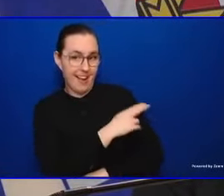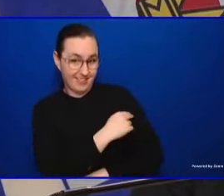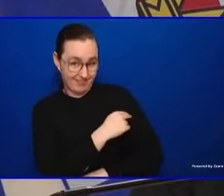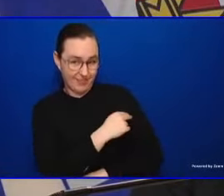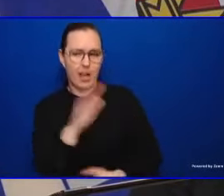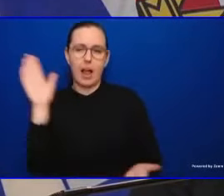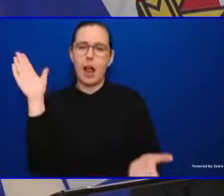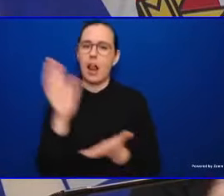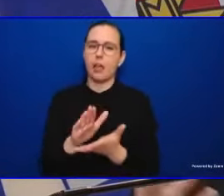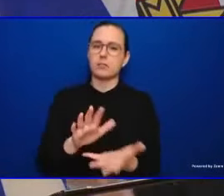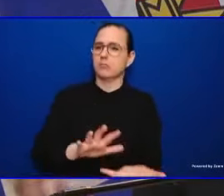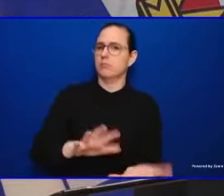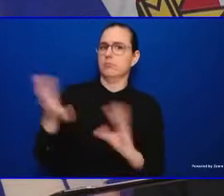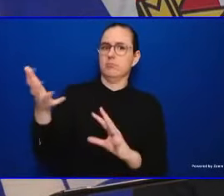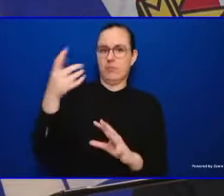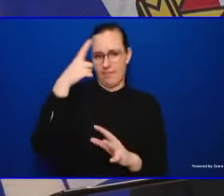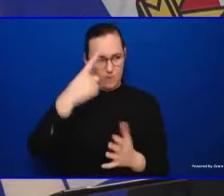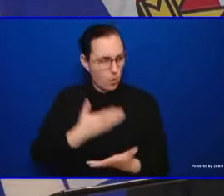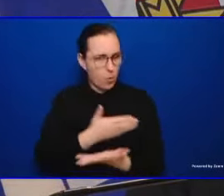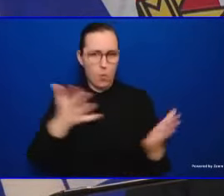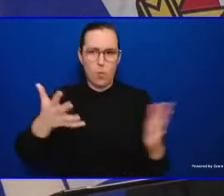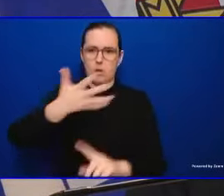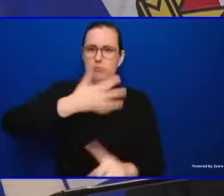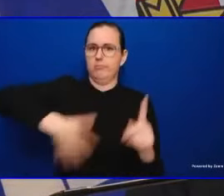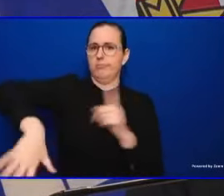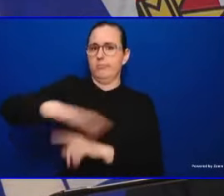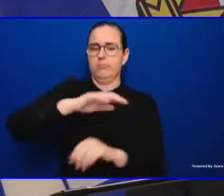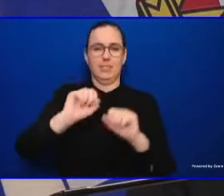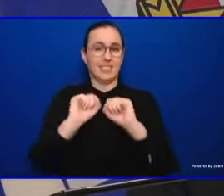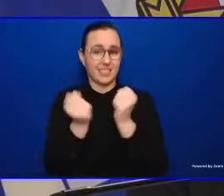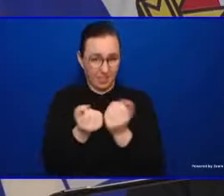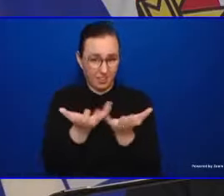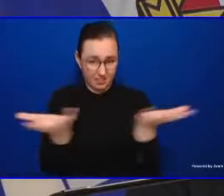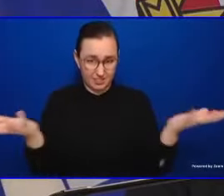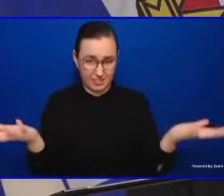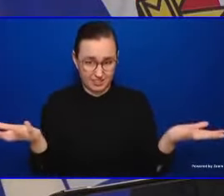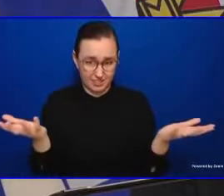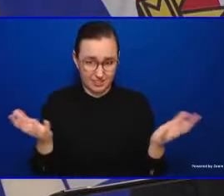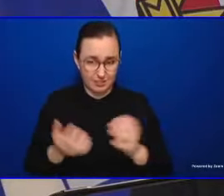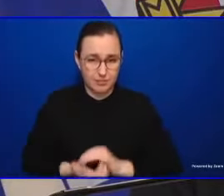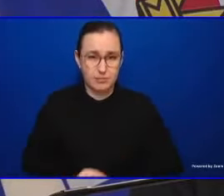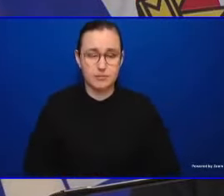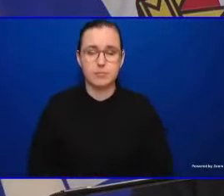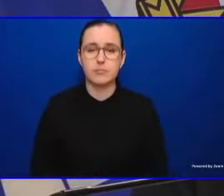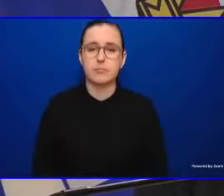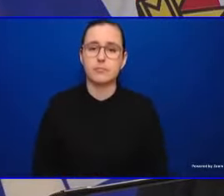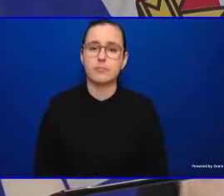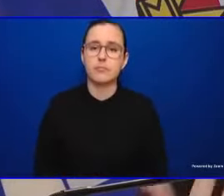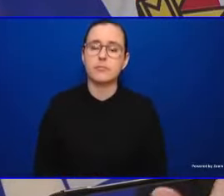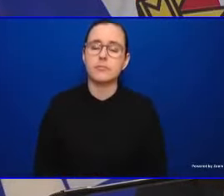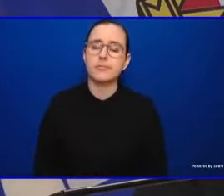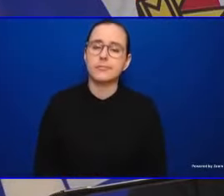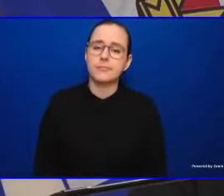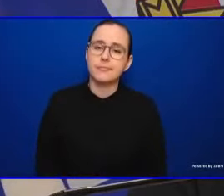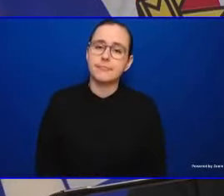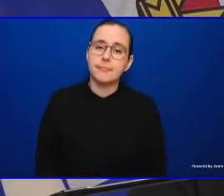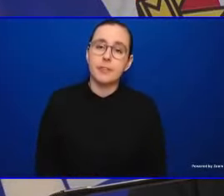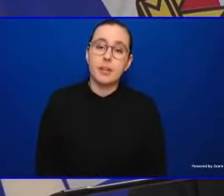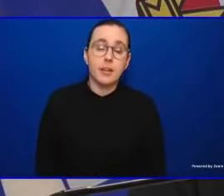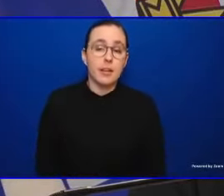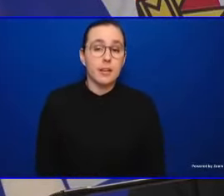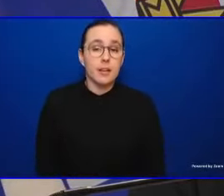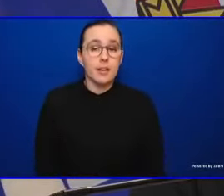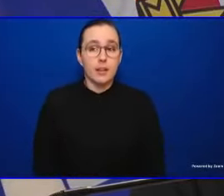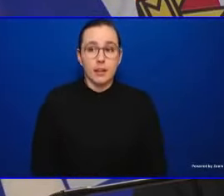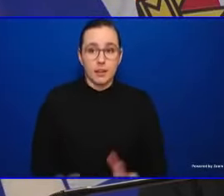negative disruption. So this is one of the things that has worked for us in the past, and consultation